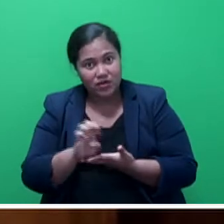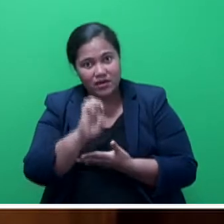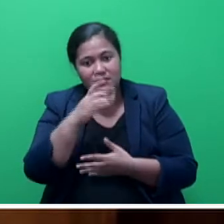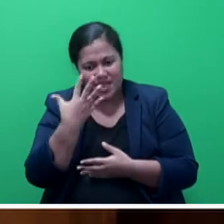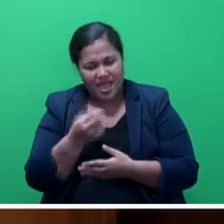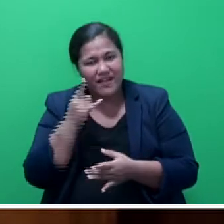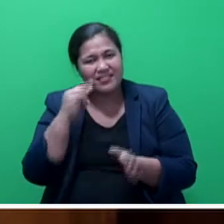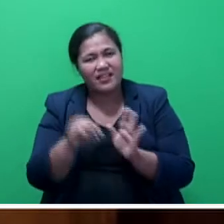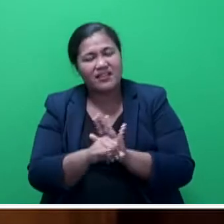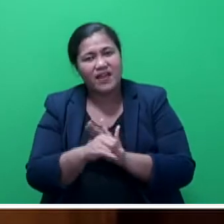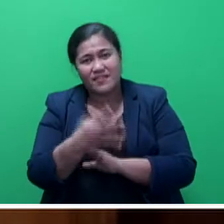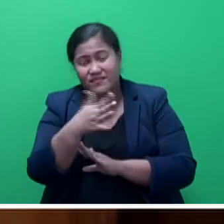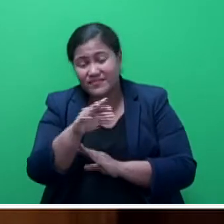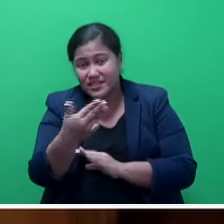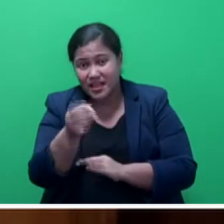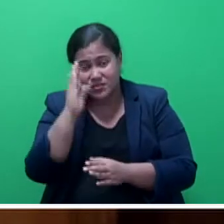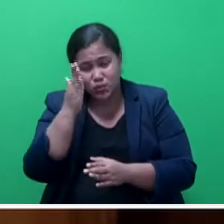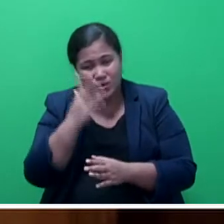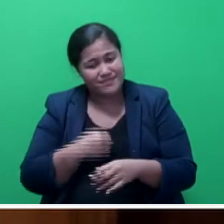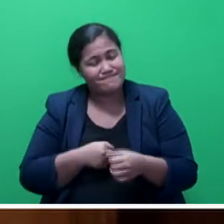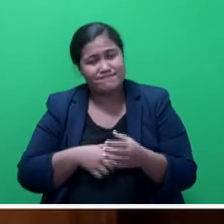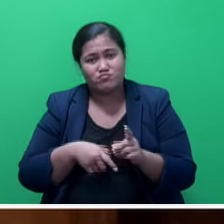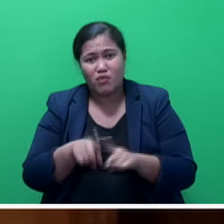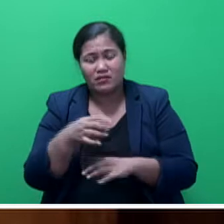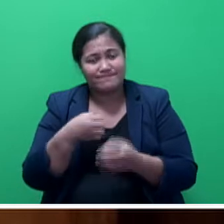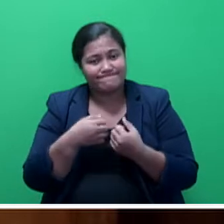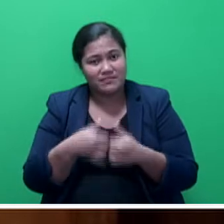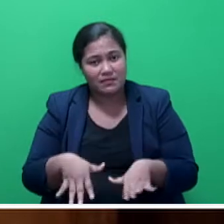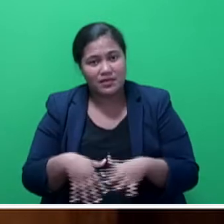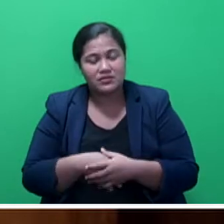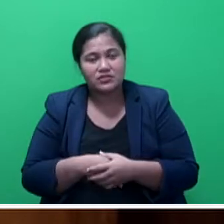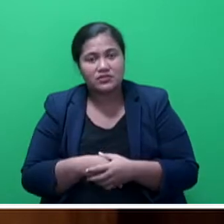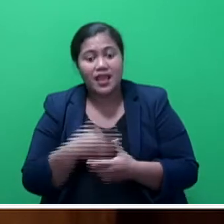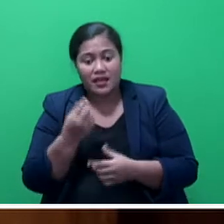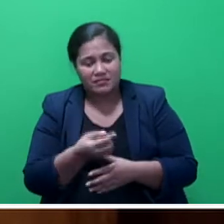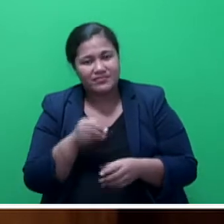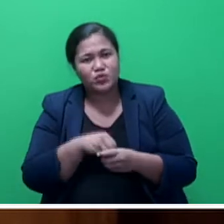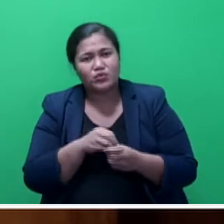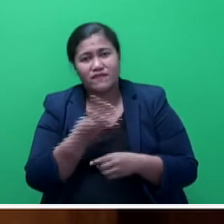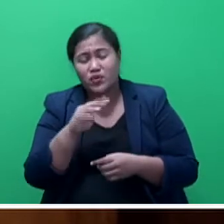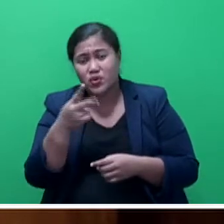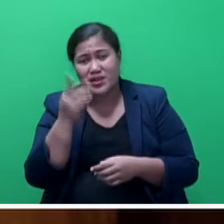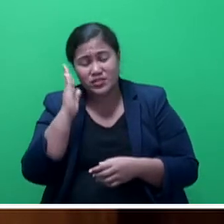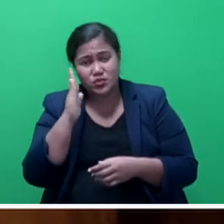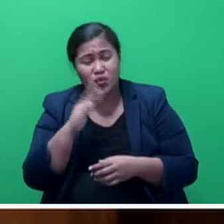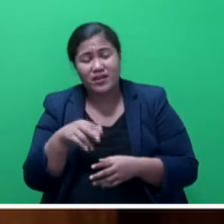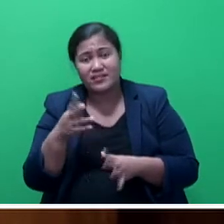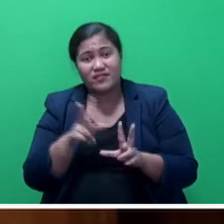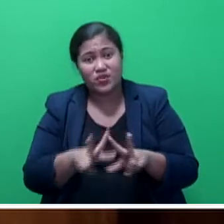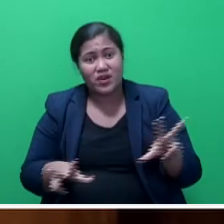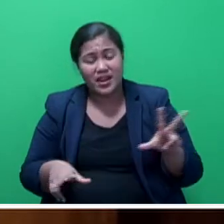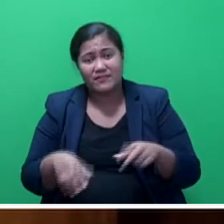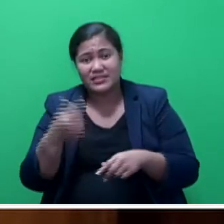schools sustaining more significant damage than the others. These included 41 schools in Vanuatu, 17 in the Lao group, and 1 in